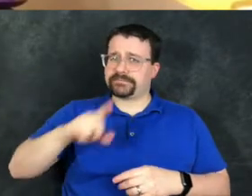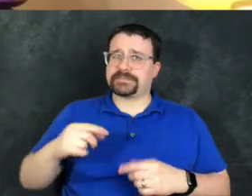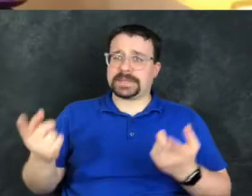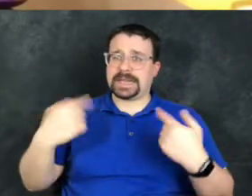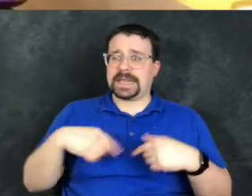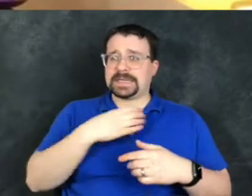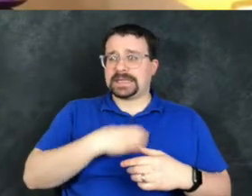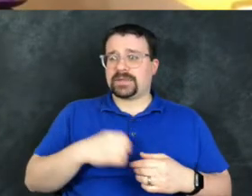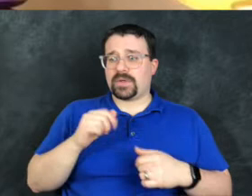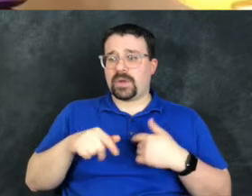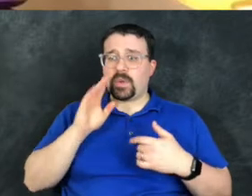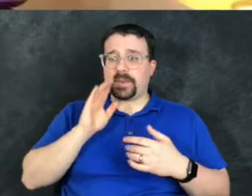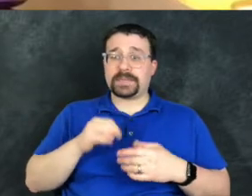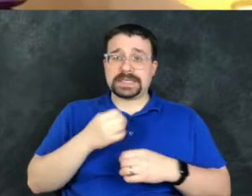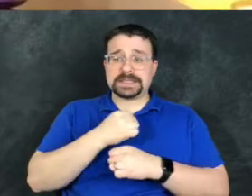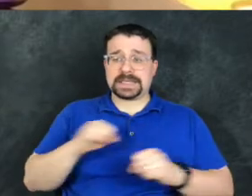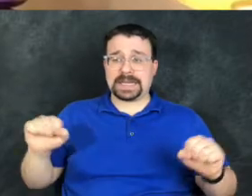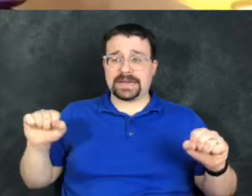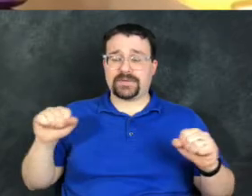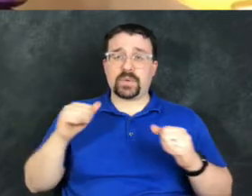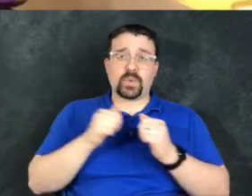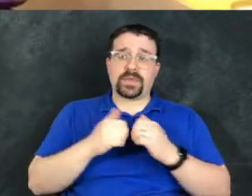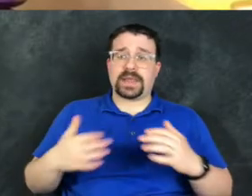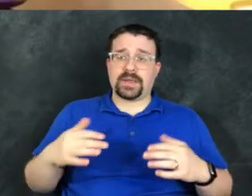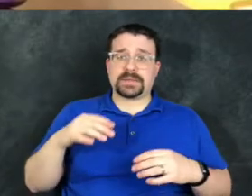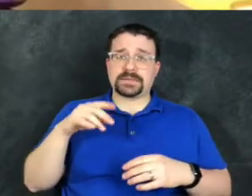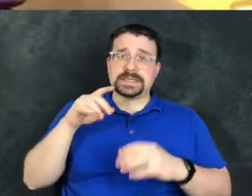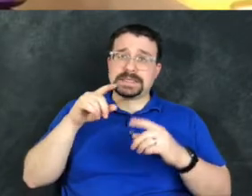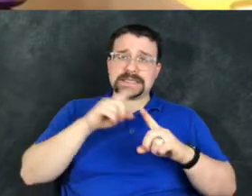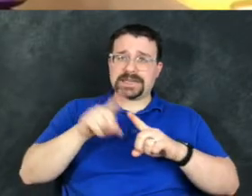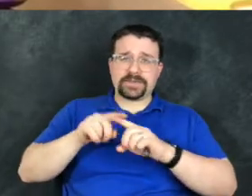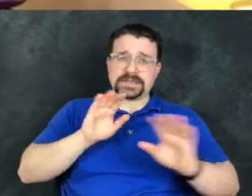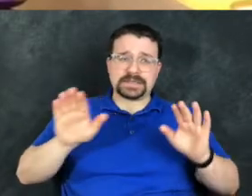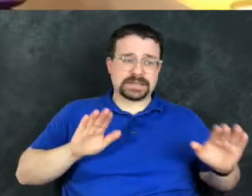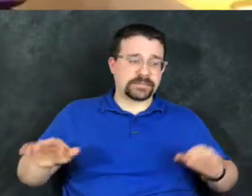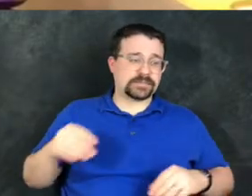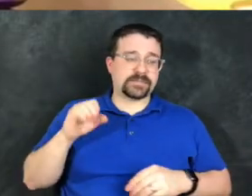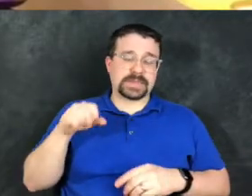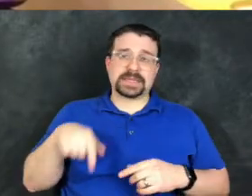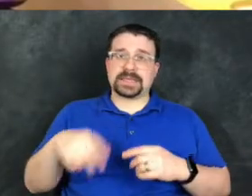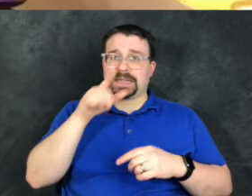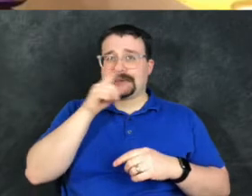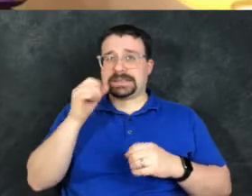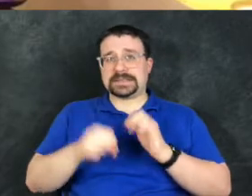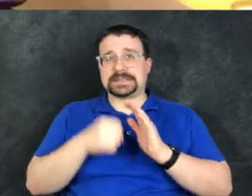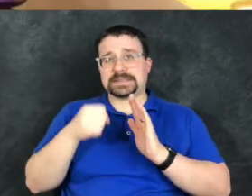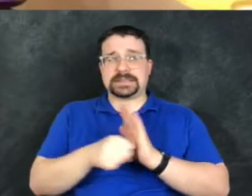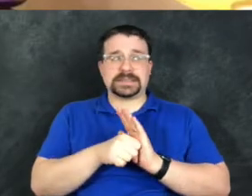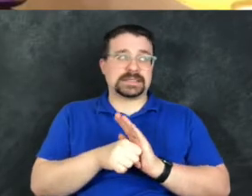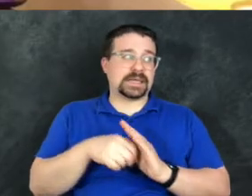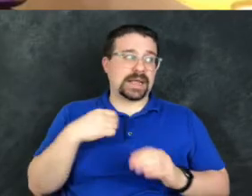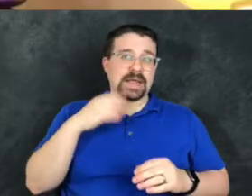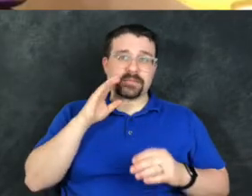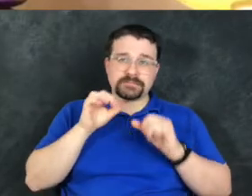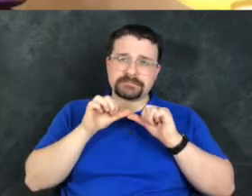And Christ indeed came desiring that all would be saved without distinction. And so this